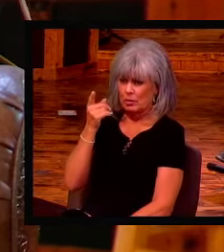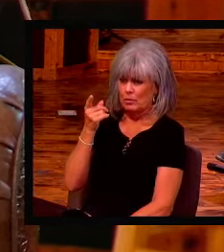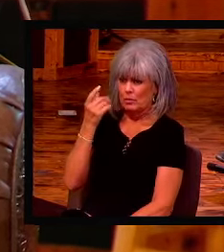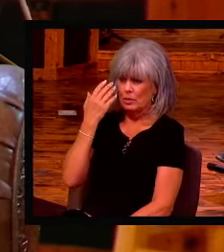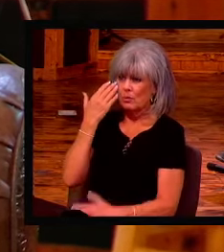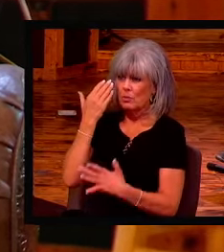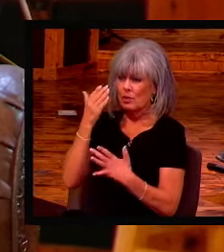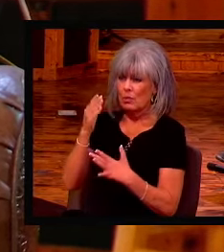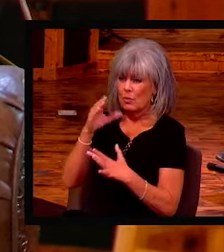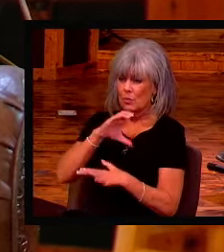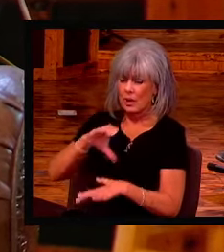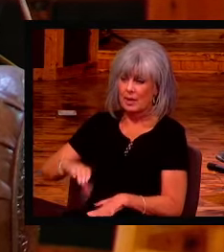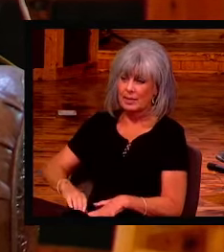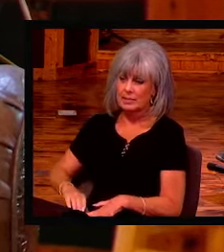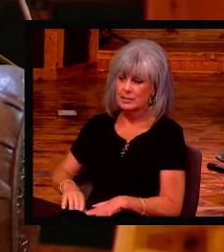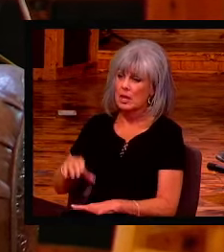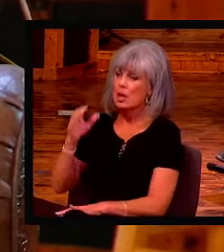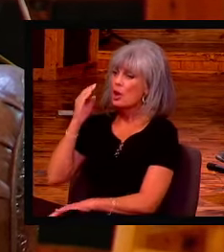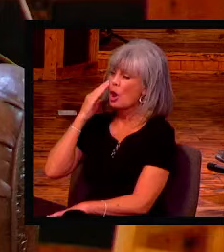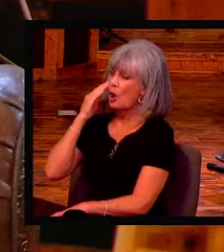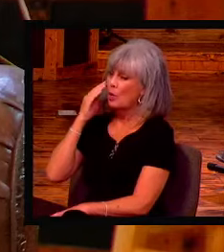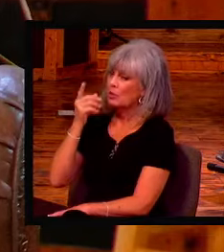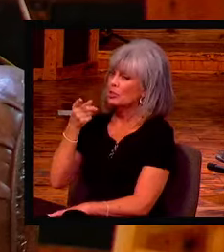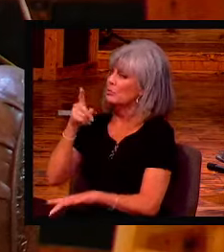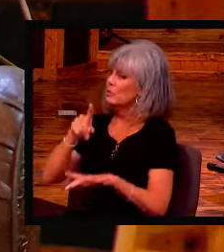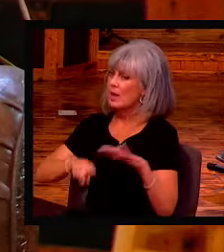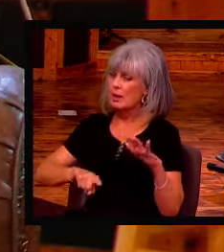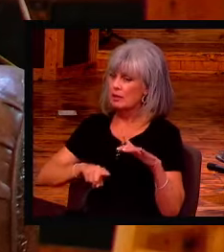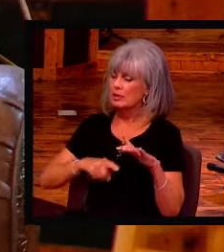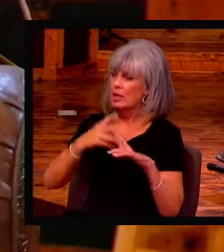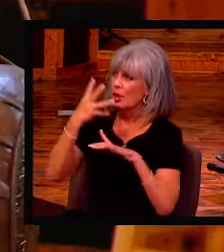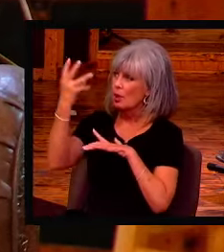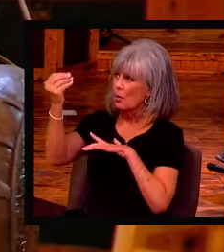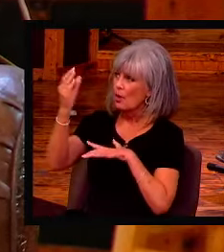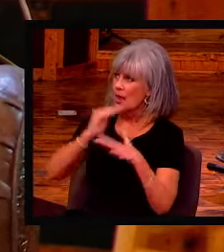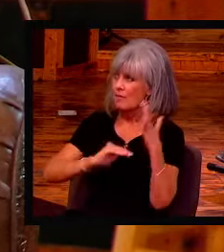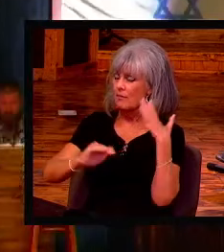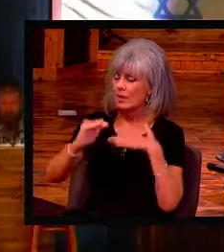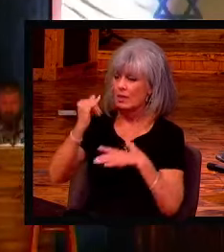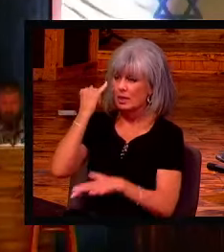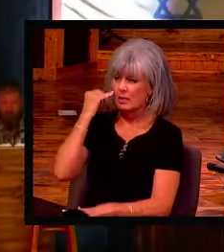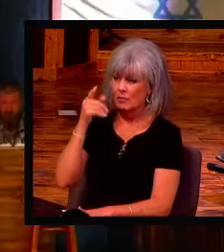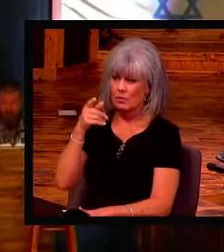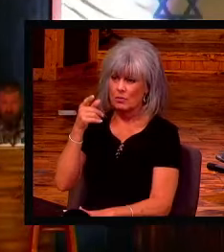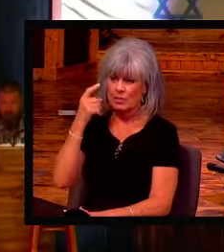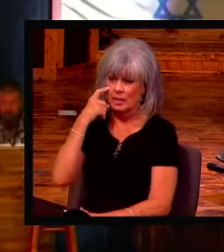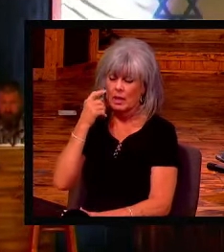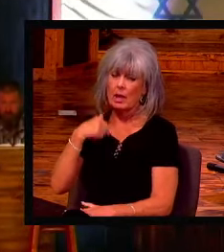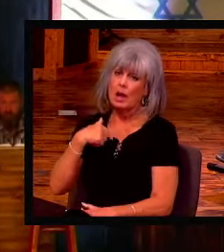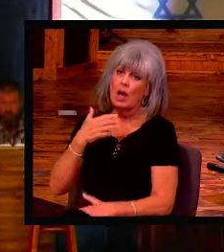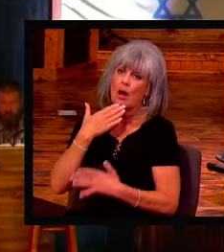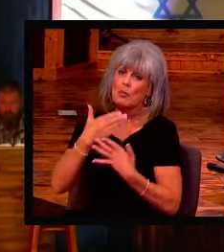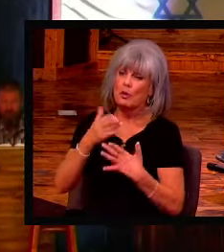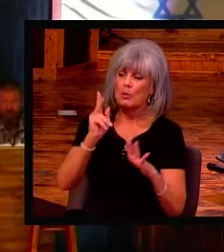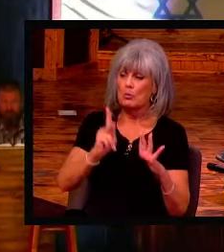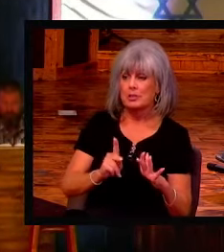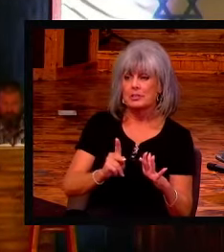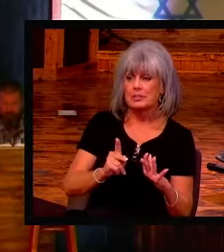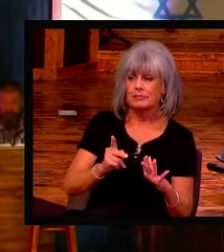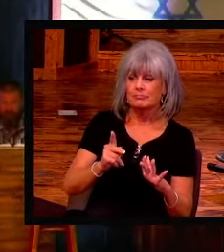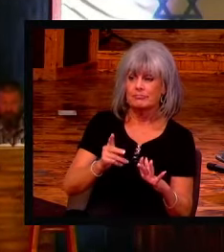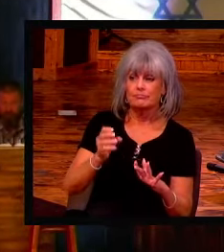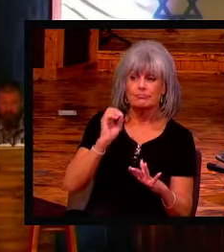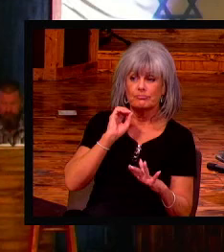just know that you cannot go to heaven if you think you're just a good person. You must be born again. You